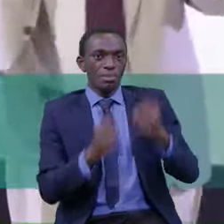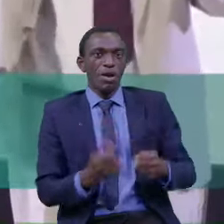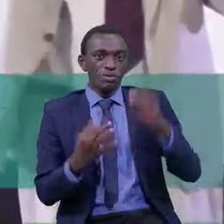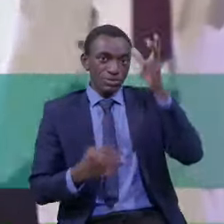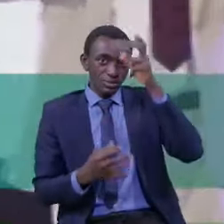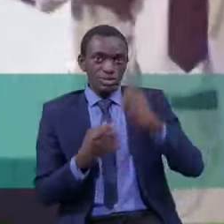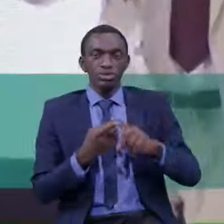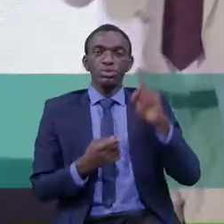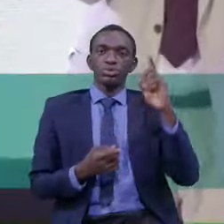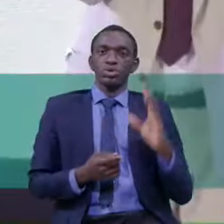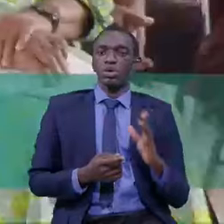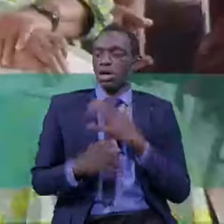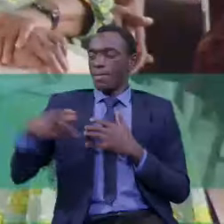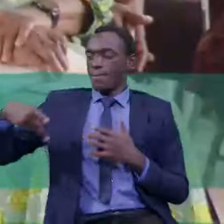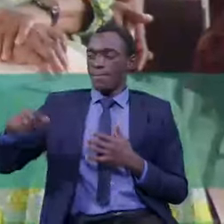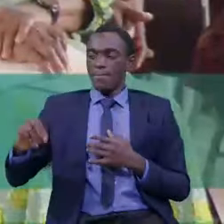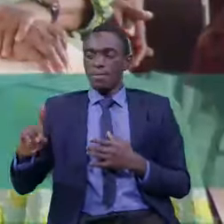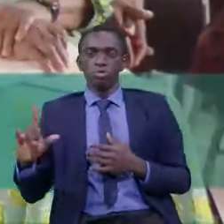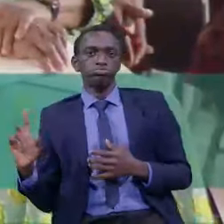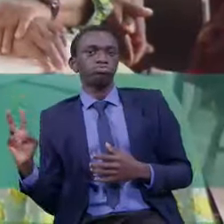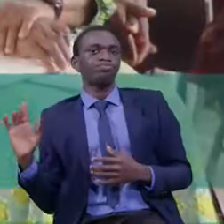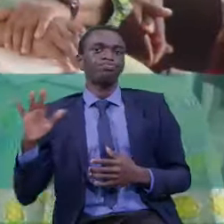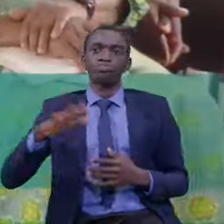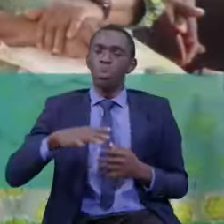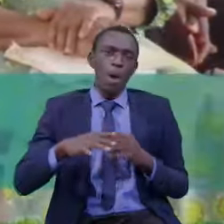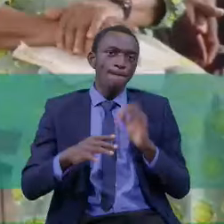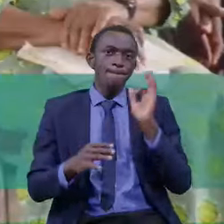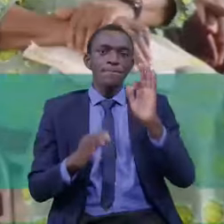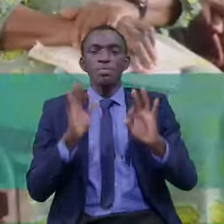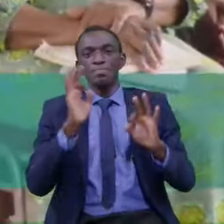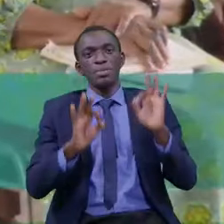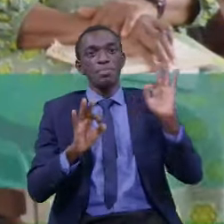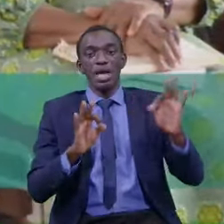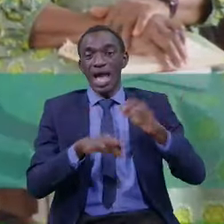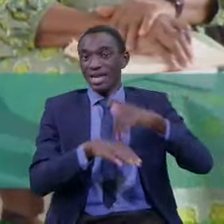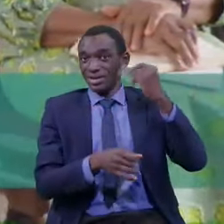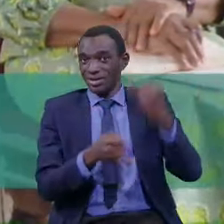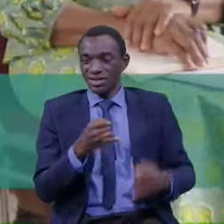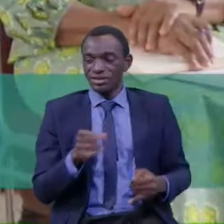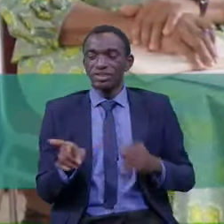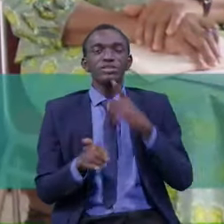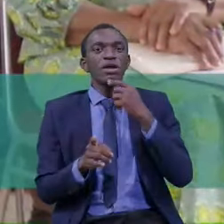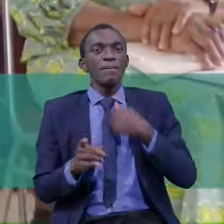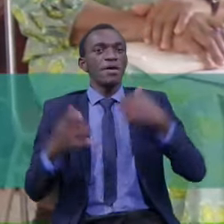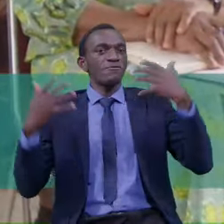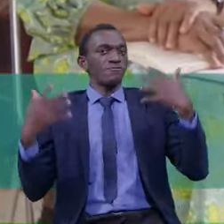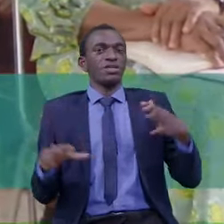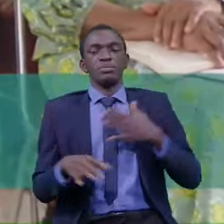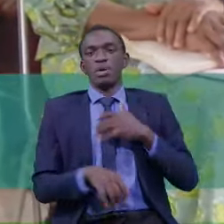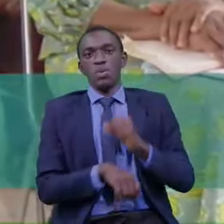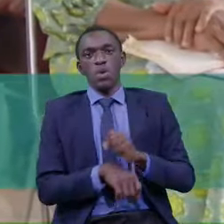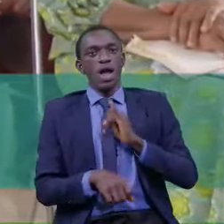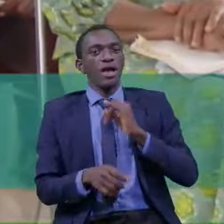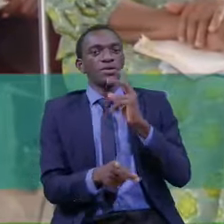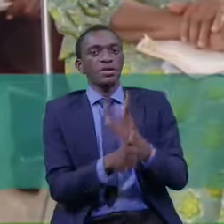and he said at the end, I have kept the faith. I've run the race. Now,